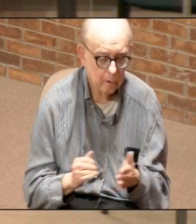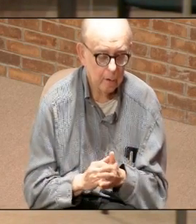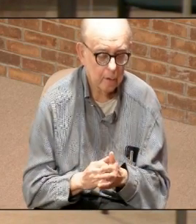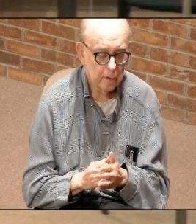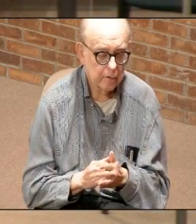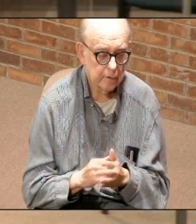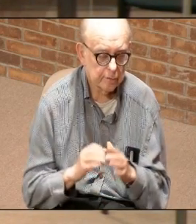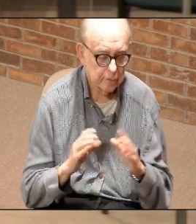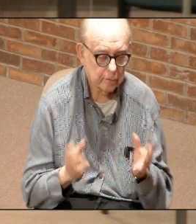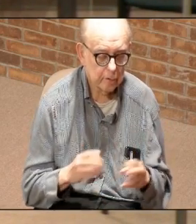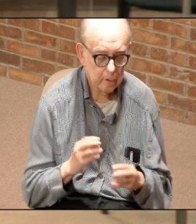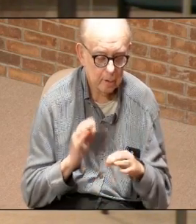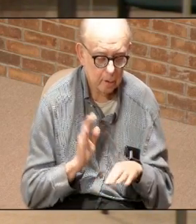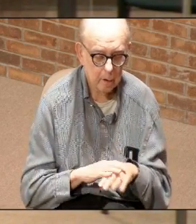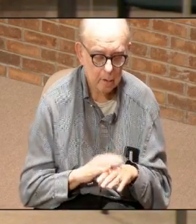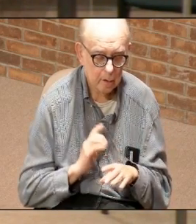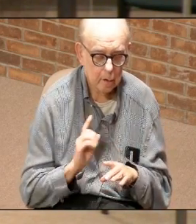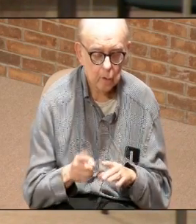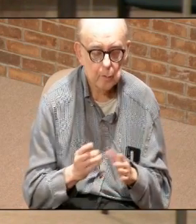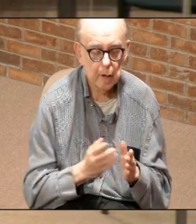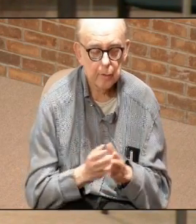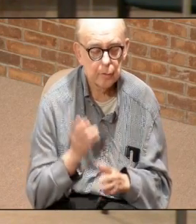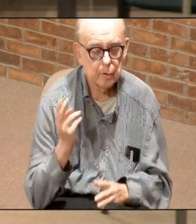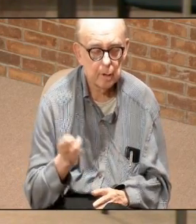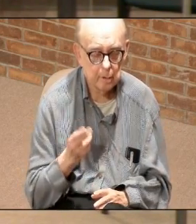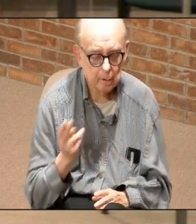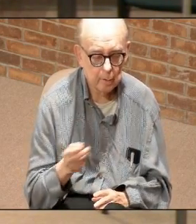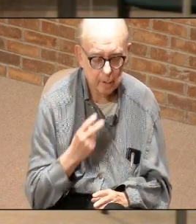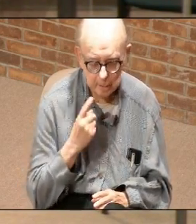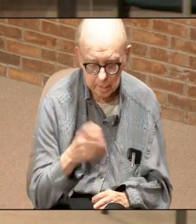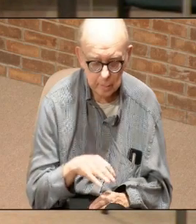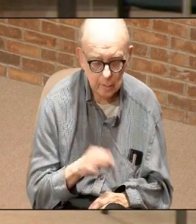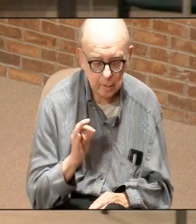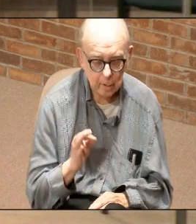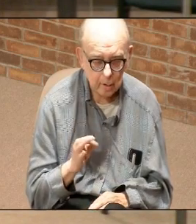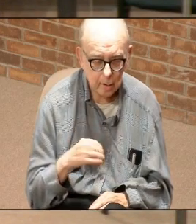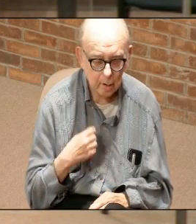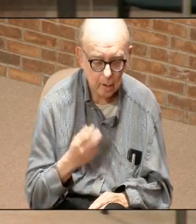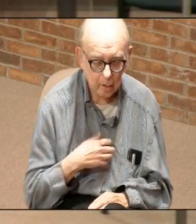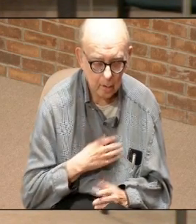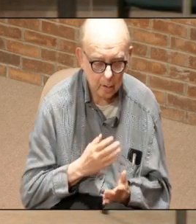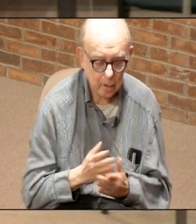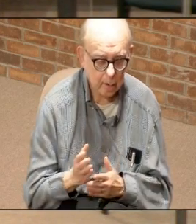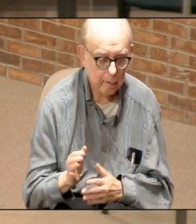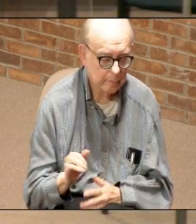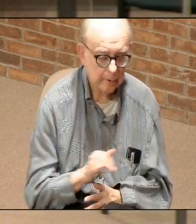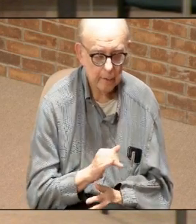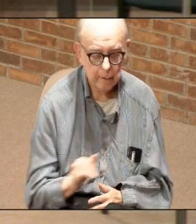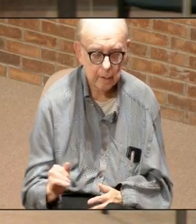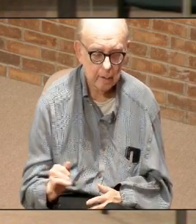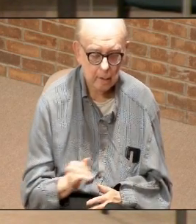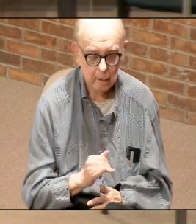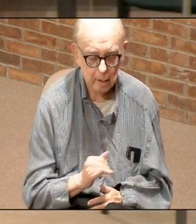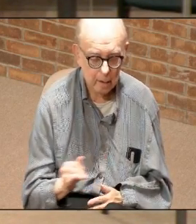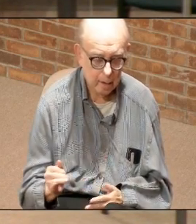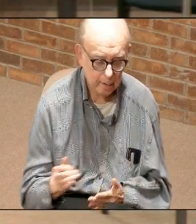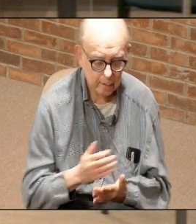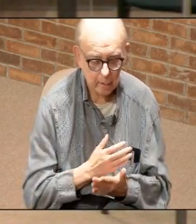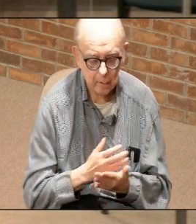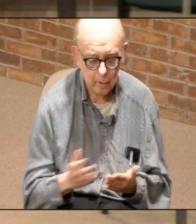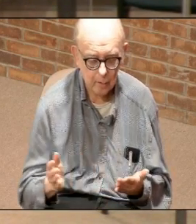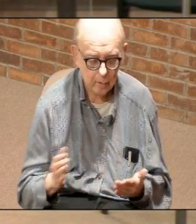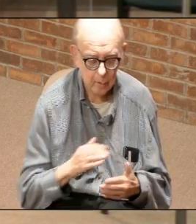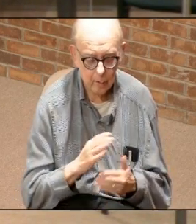global warming. Go back through history and you will find that we have gone through the same